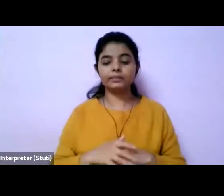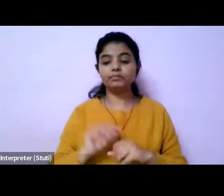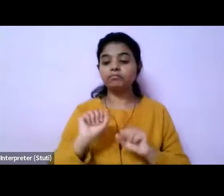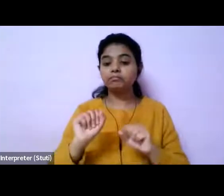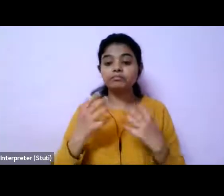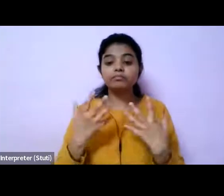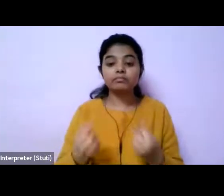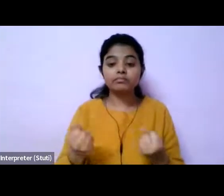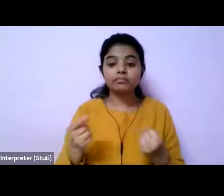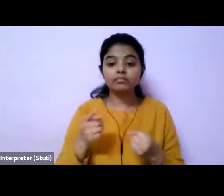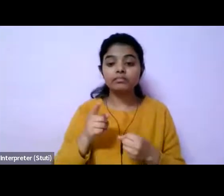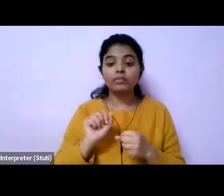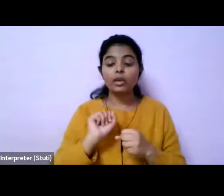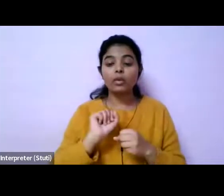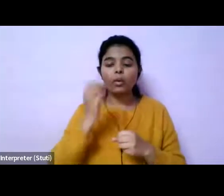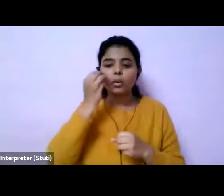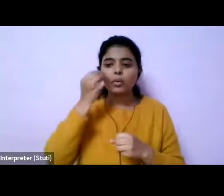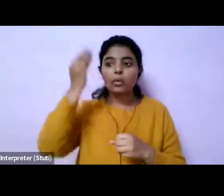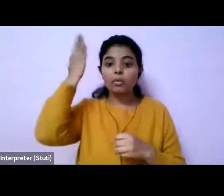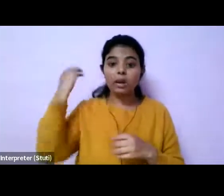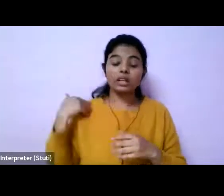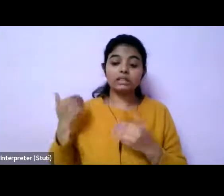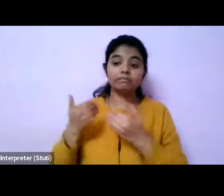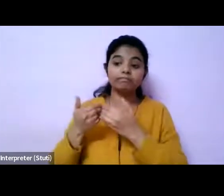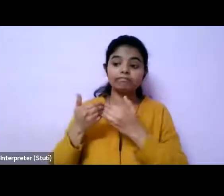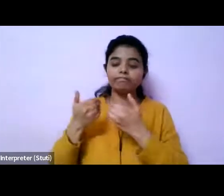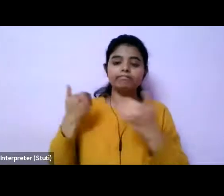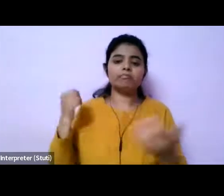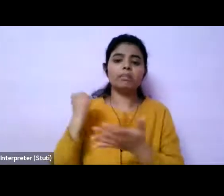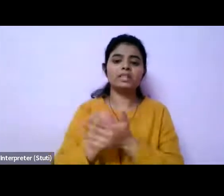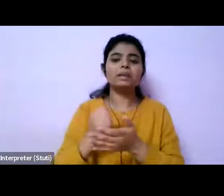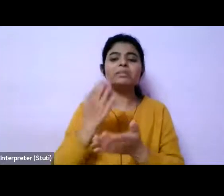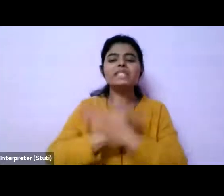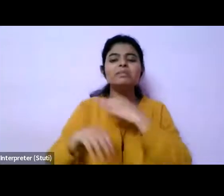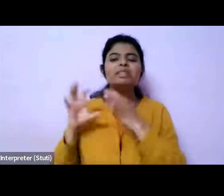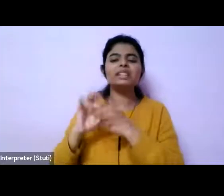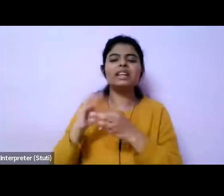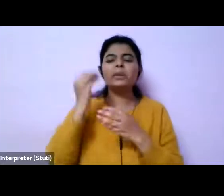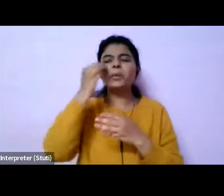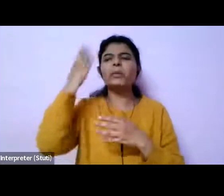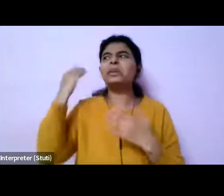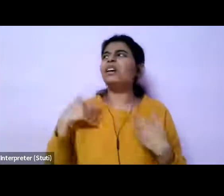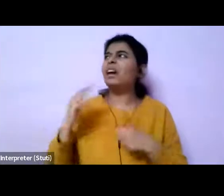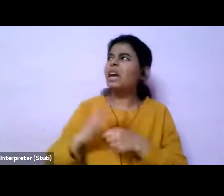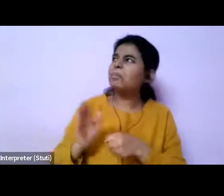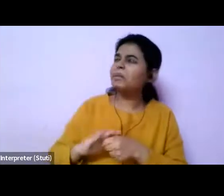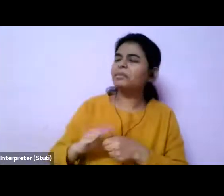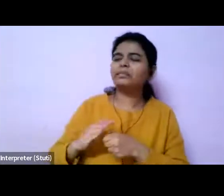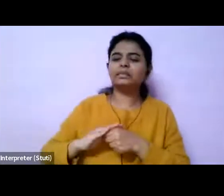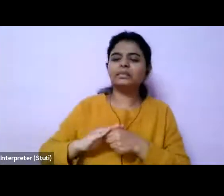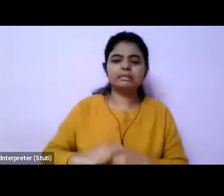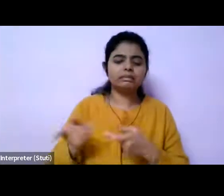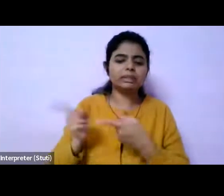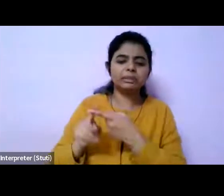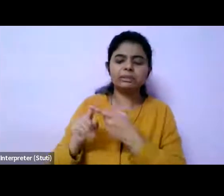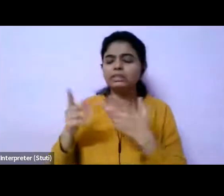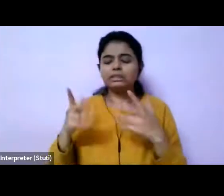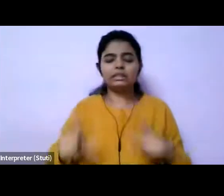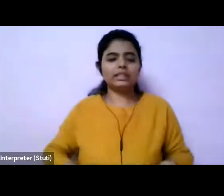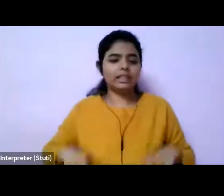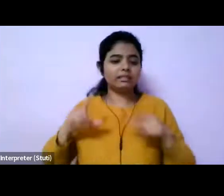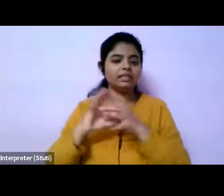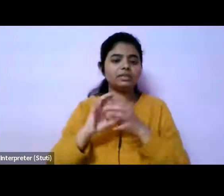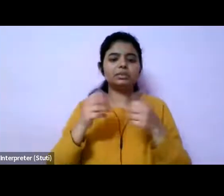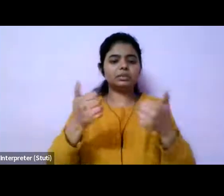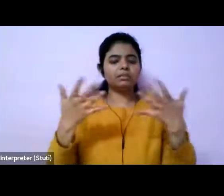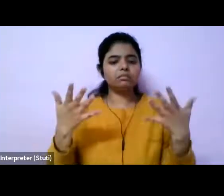of distance from his past, which is also a past of disability, from the physical association with his home and